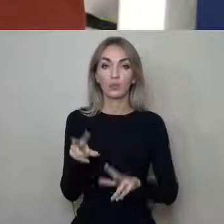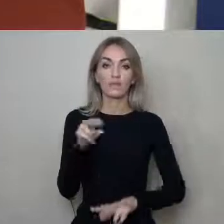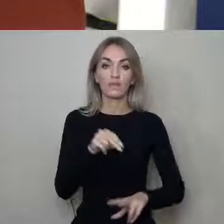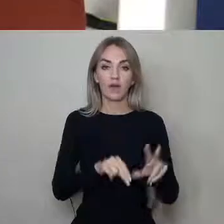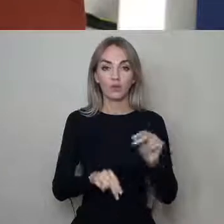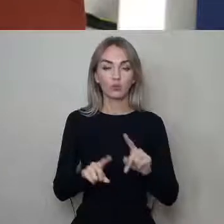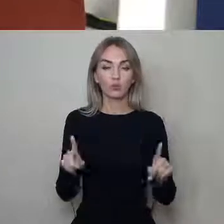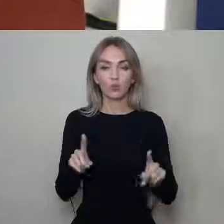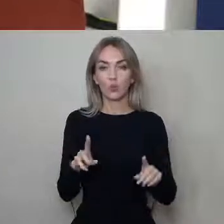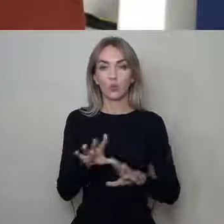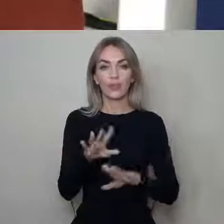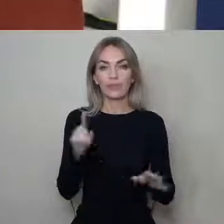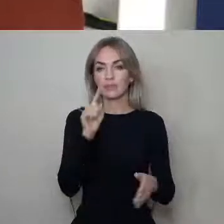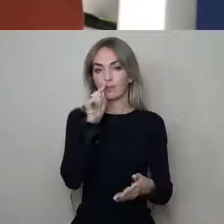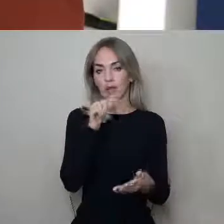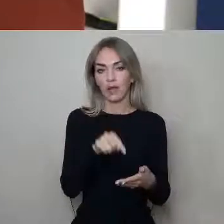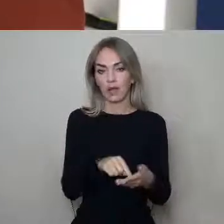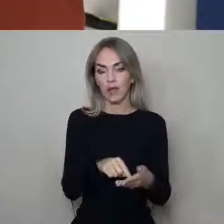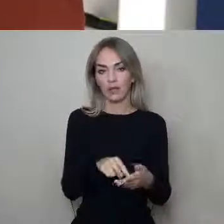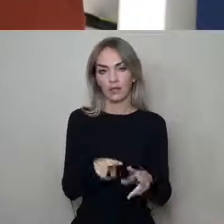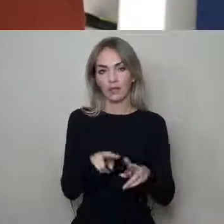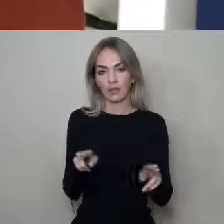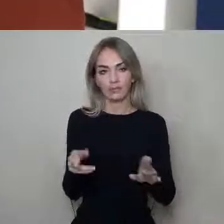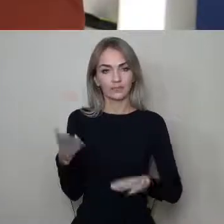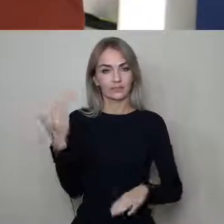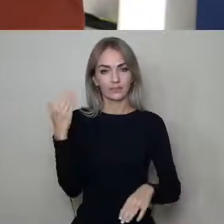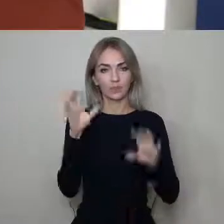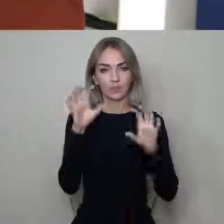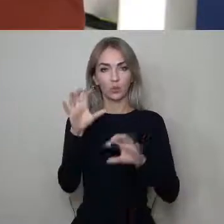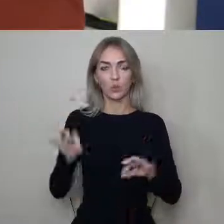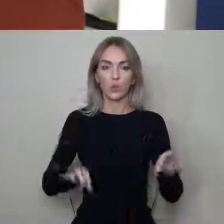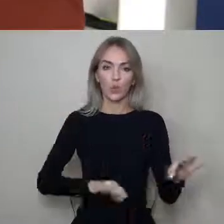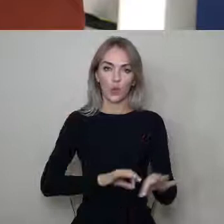incorporated this provision. Hopefully the new draft law